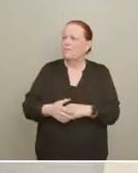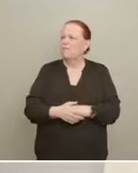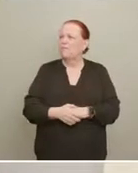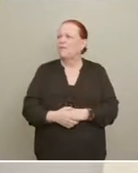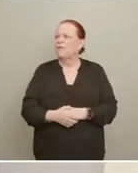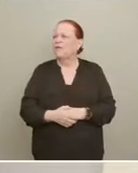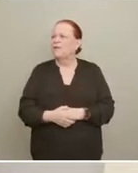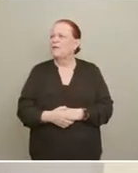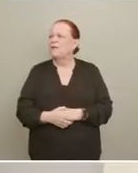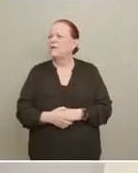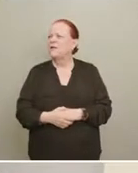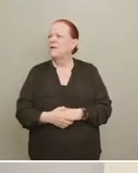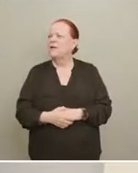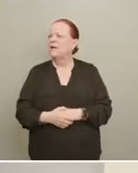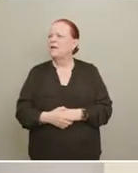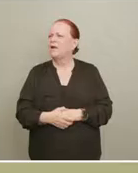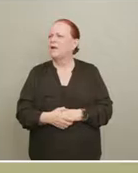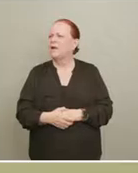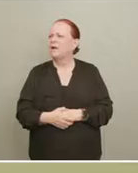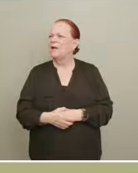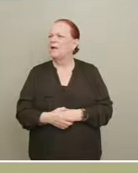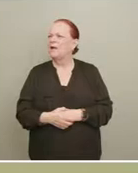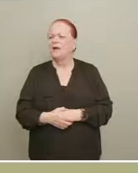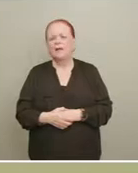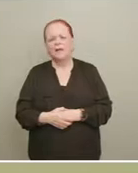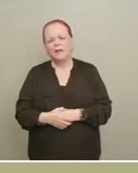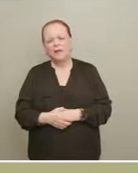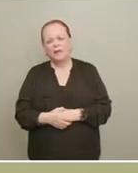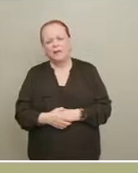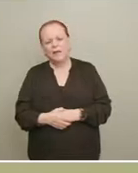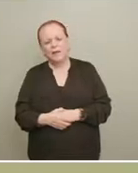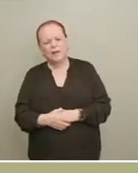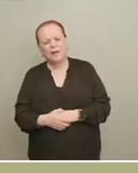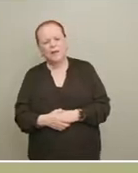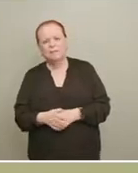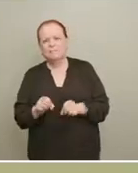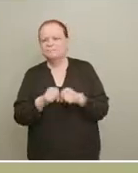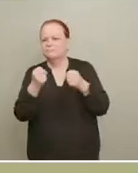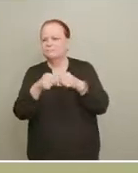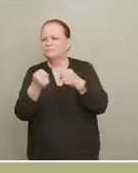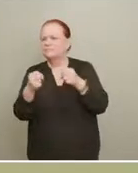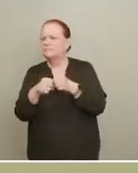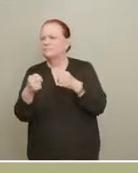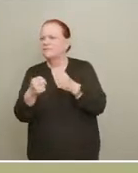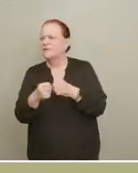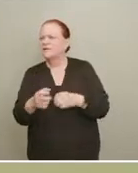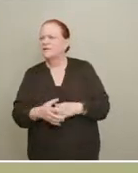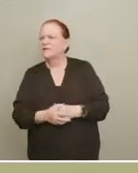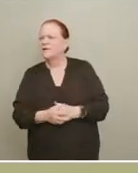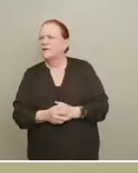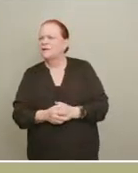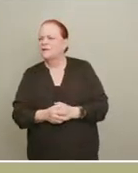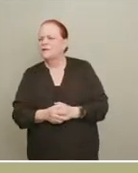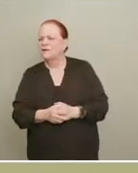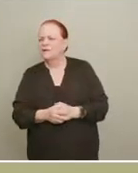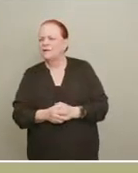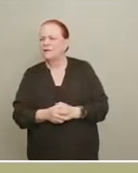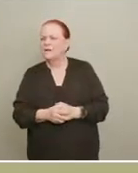Thank you. I'm Grandpa Morin. We'll go to Norberto Santana with Voice Proposal.